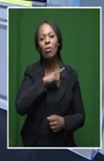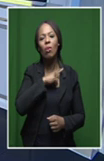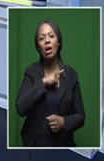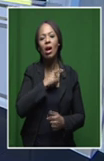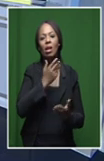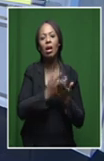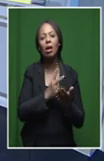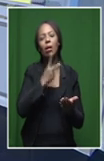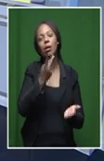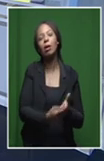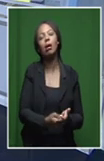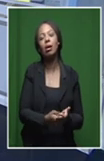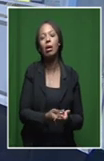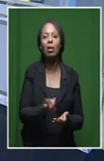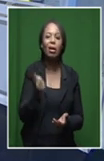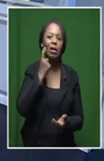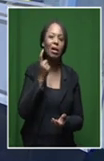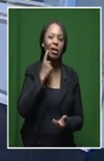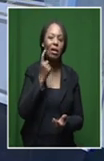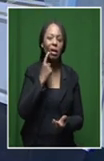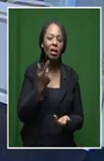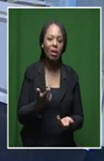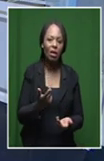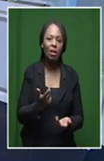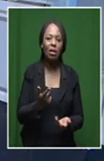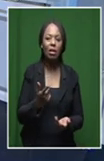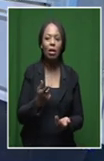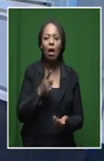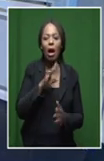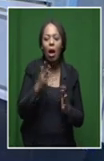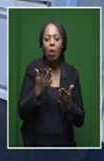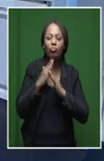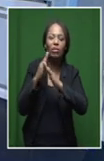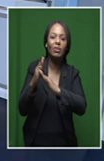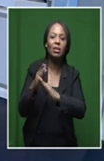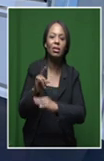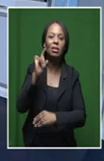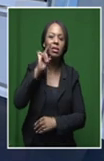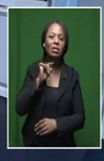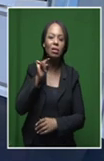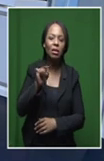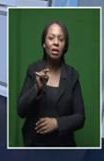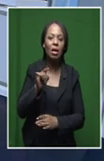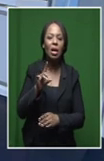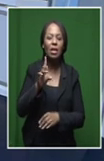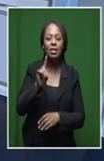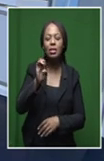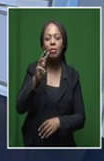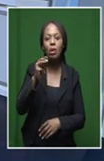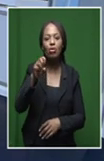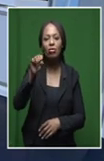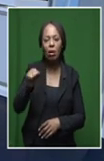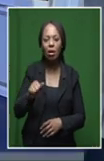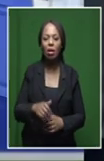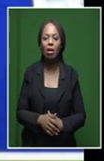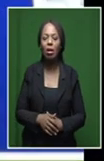have dementia, or how do we go about, you know, making sure that I don't get dementia? No. So absolutely not. It's definitely not a given. Obviously,